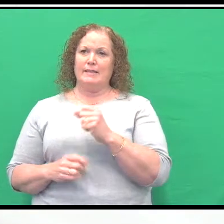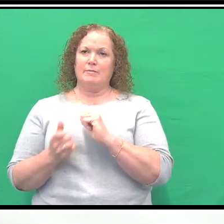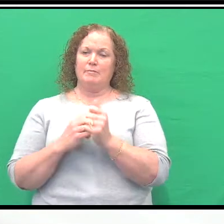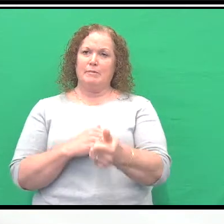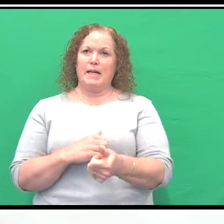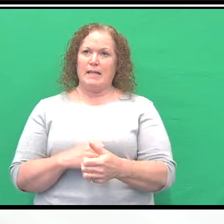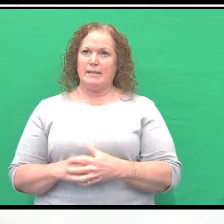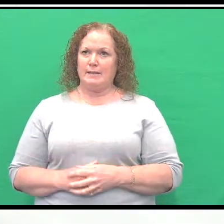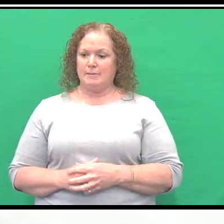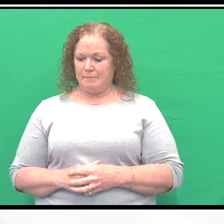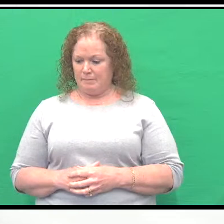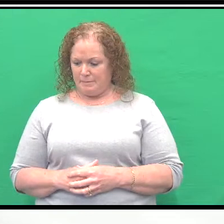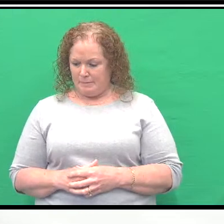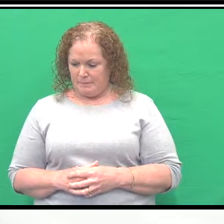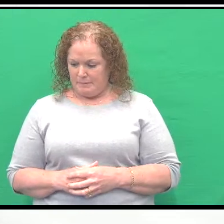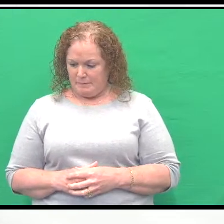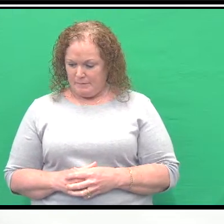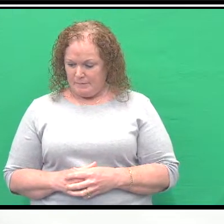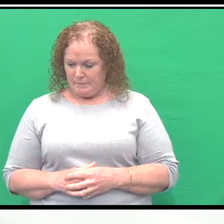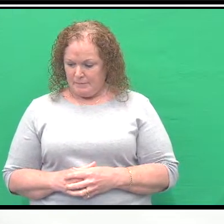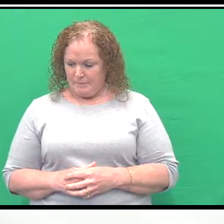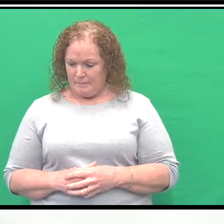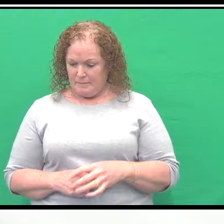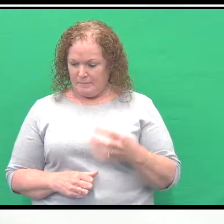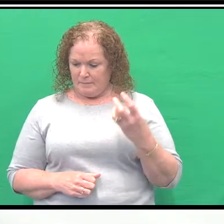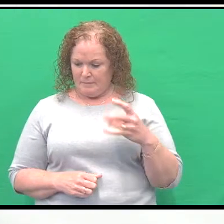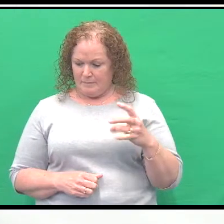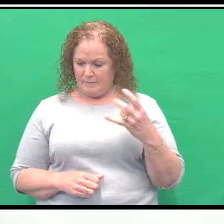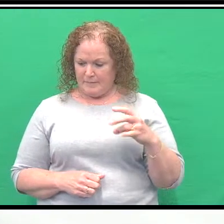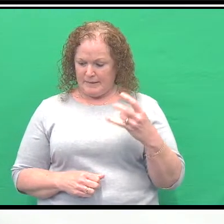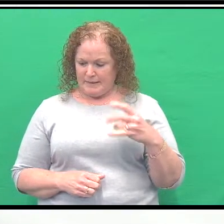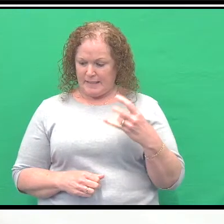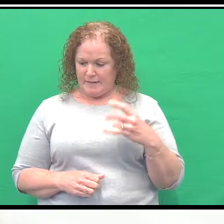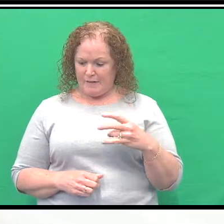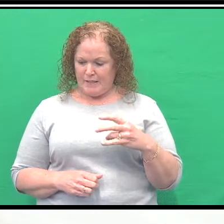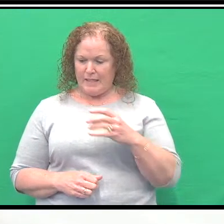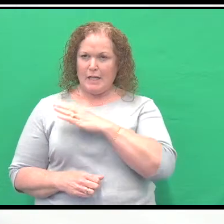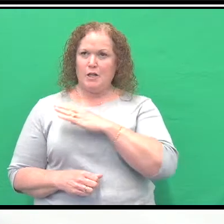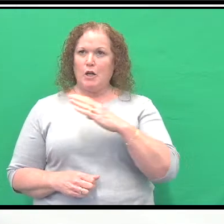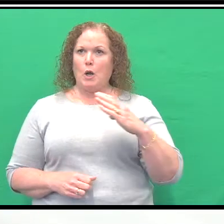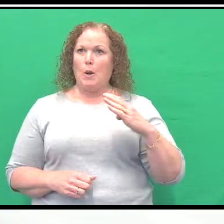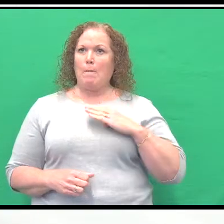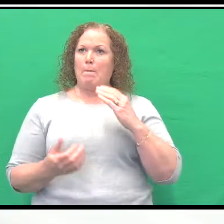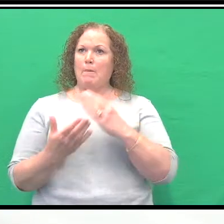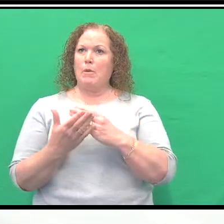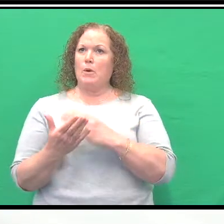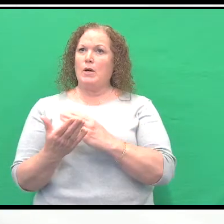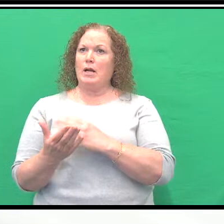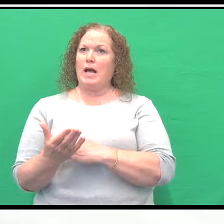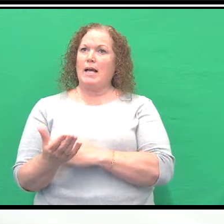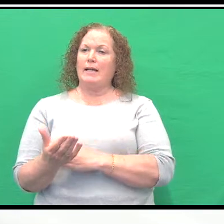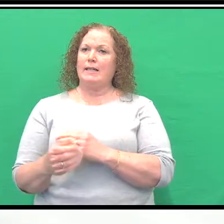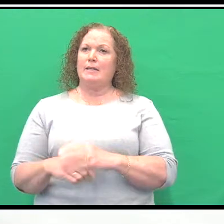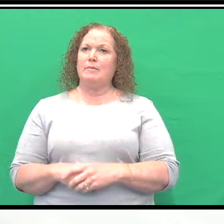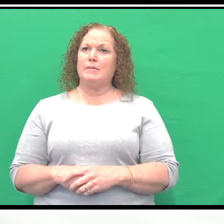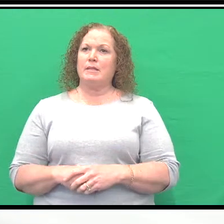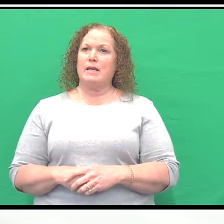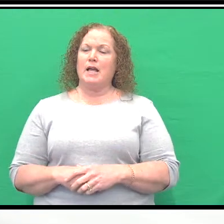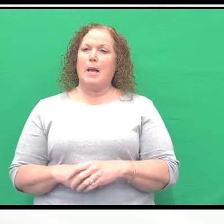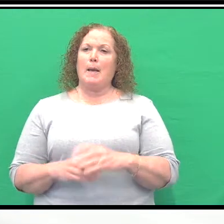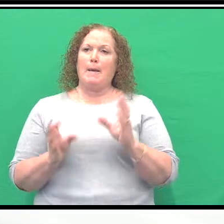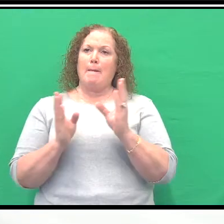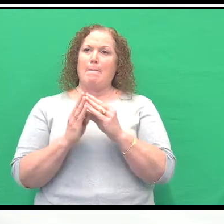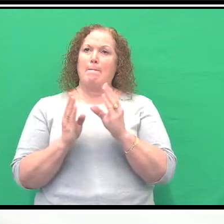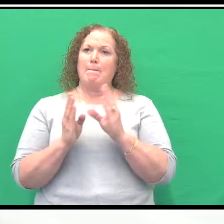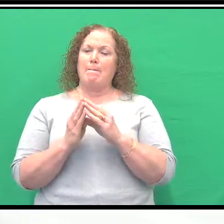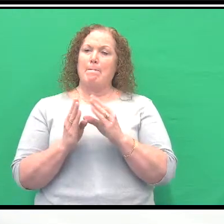you. Item 17, board consent item. 17A is approval of meeting minutes for January